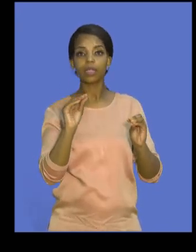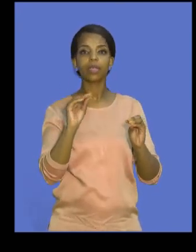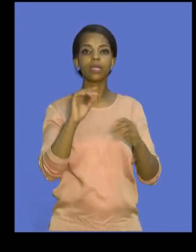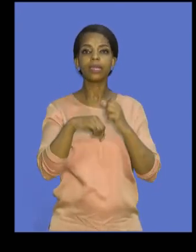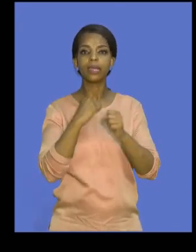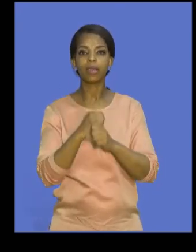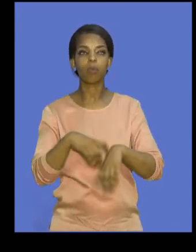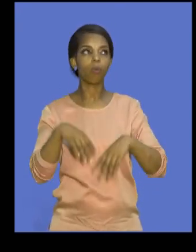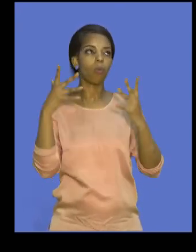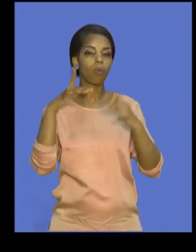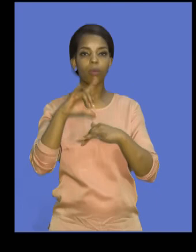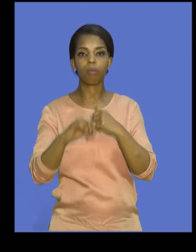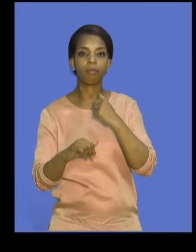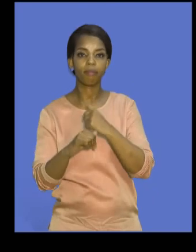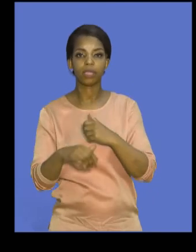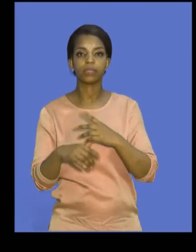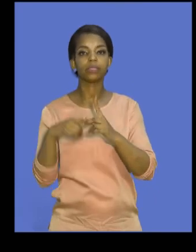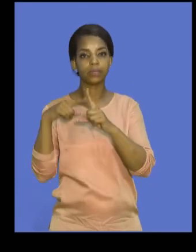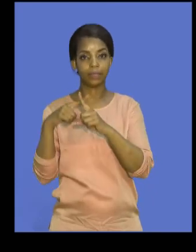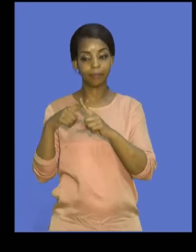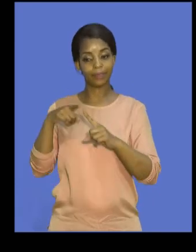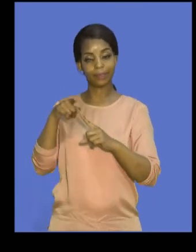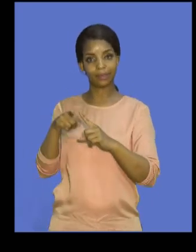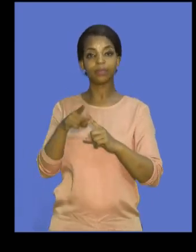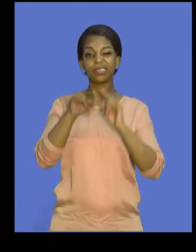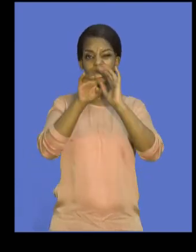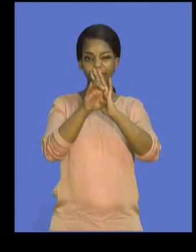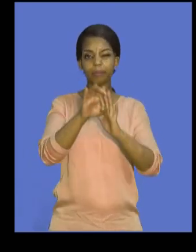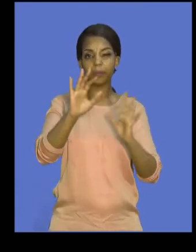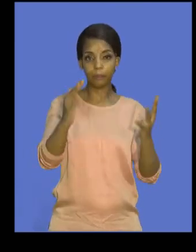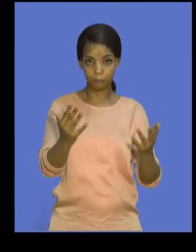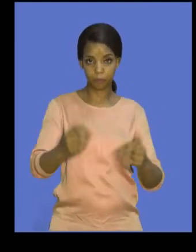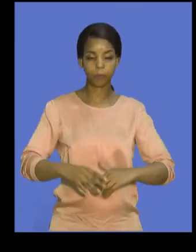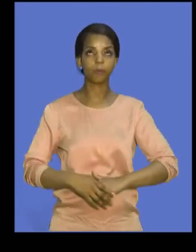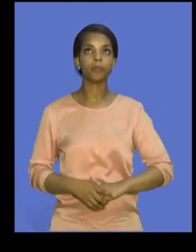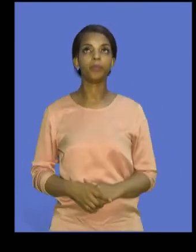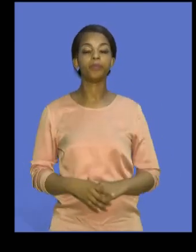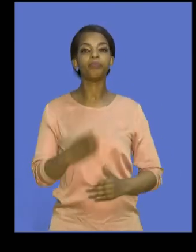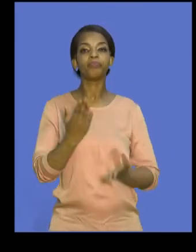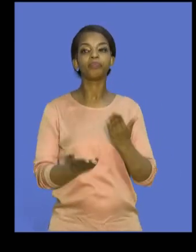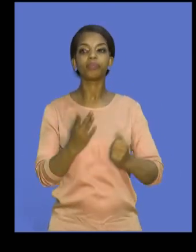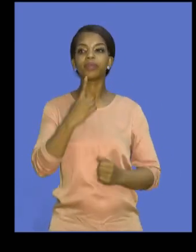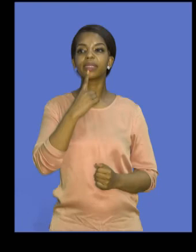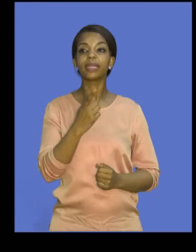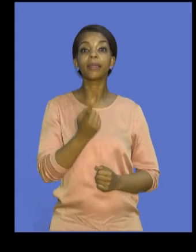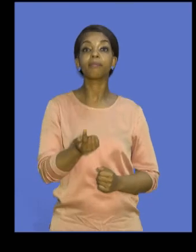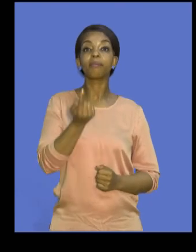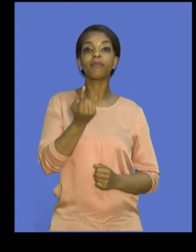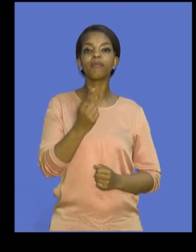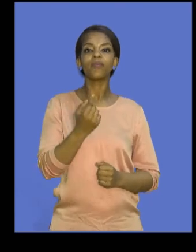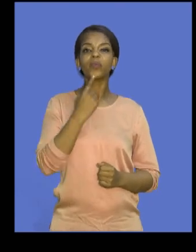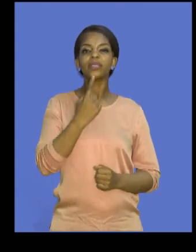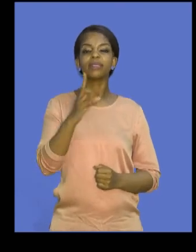make an example. If we are going back to the previous example where the person is saving 500 rands, right? It